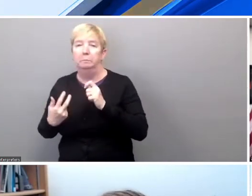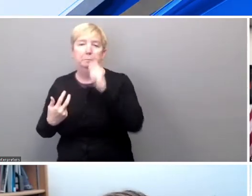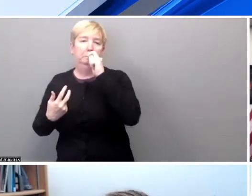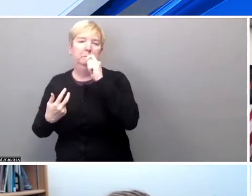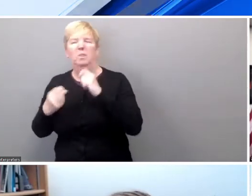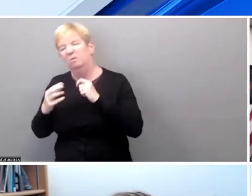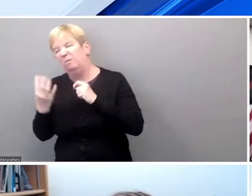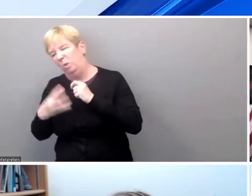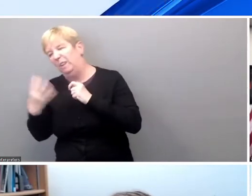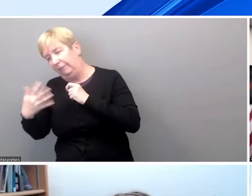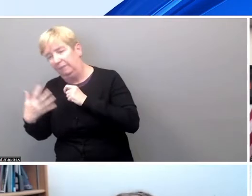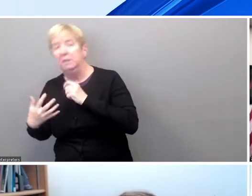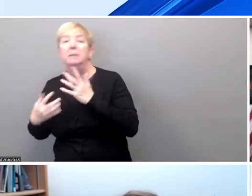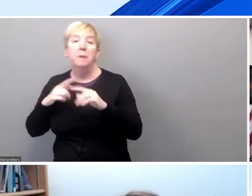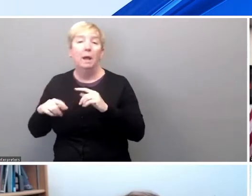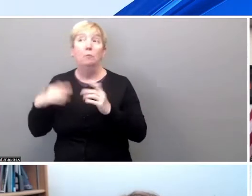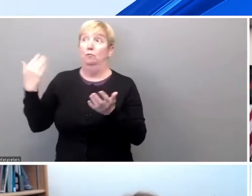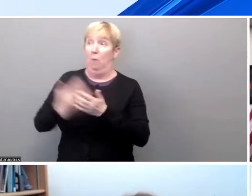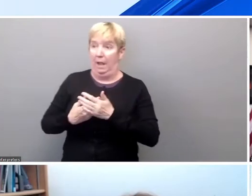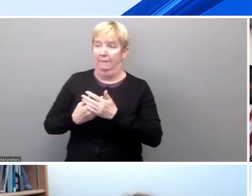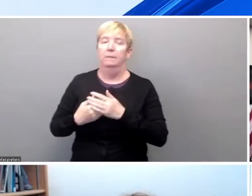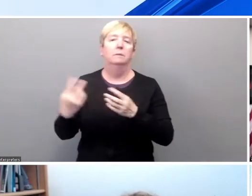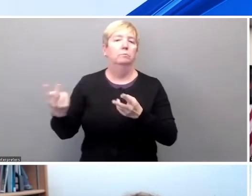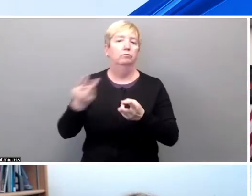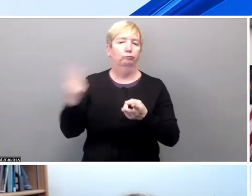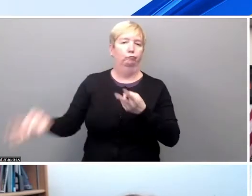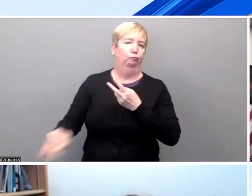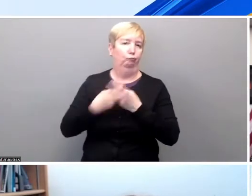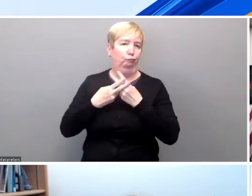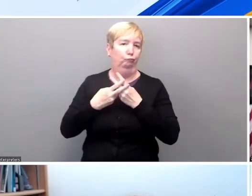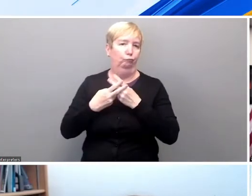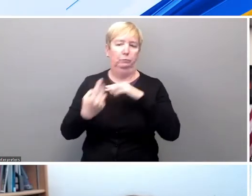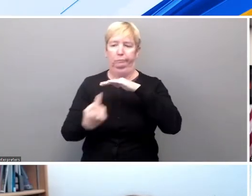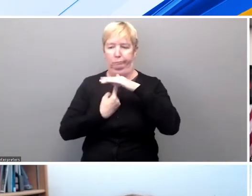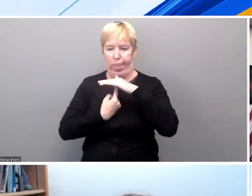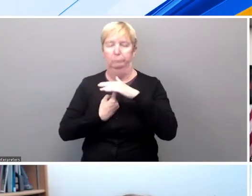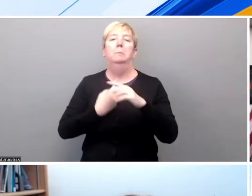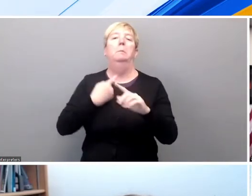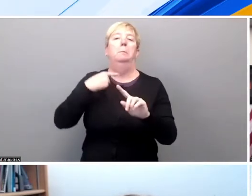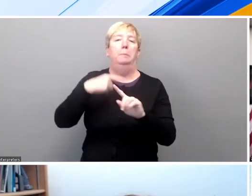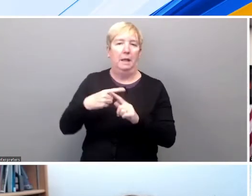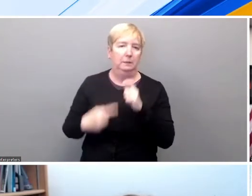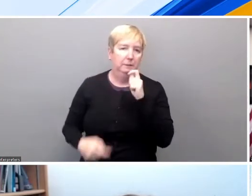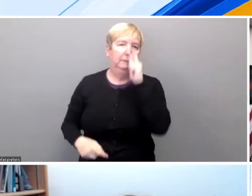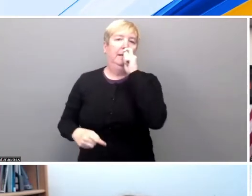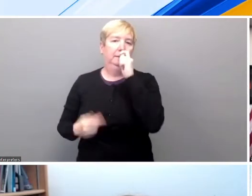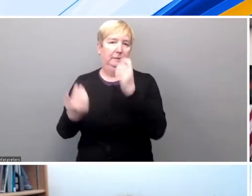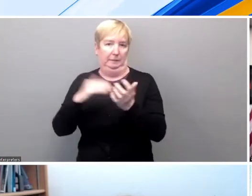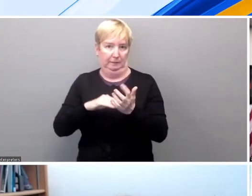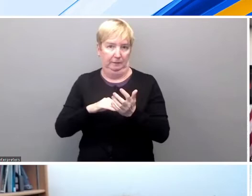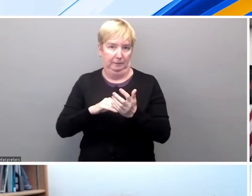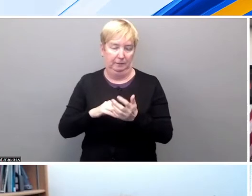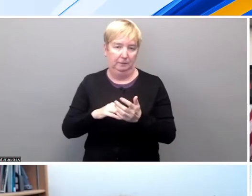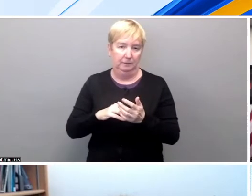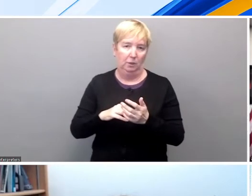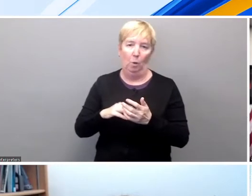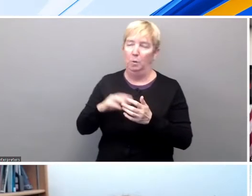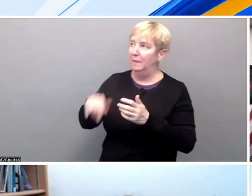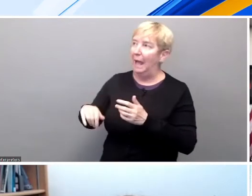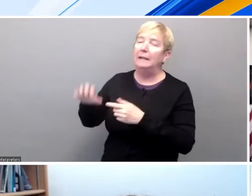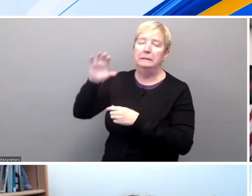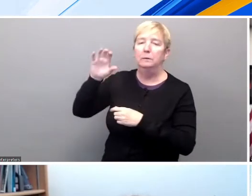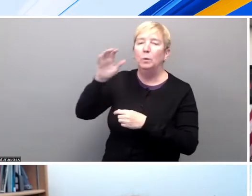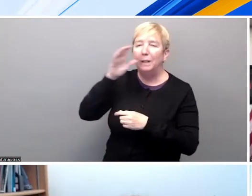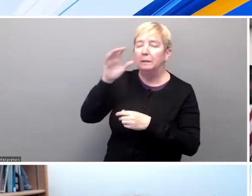are working together at the state level with CDC. So CDC is strengthening their relationship,